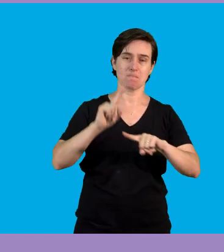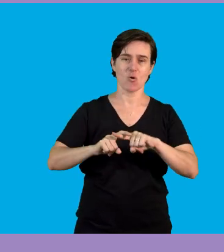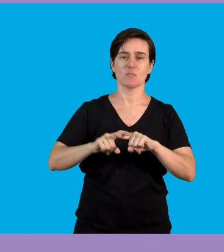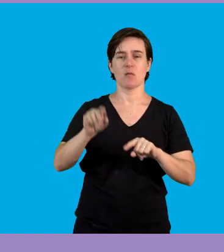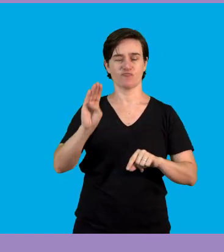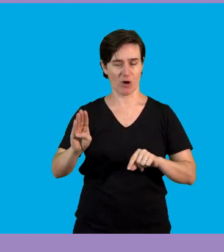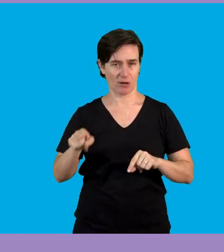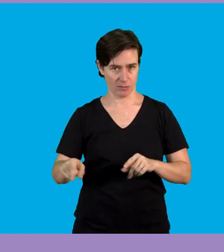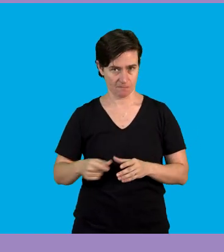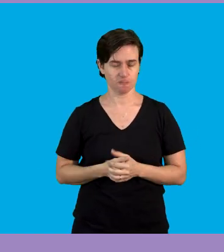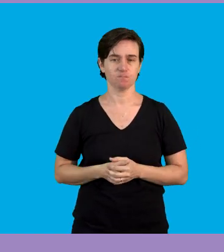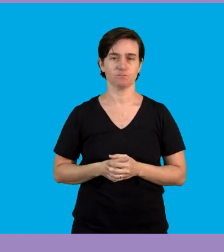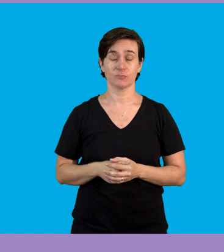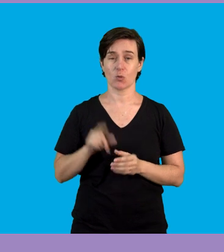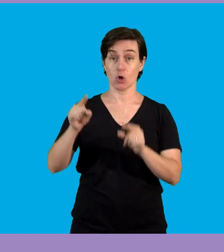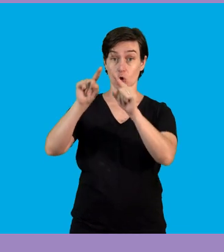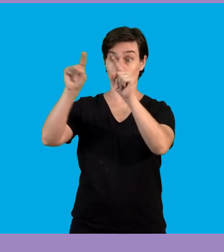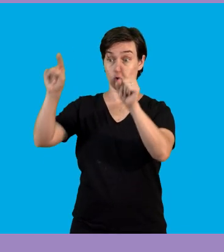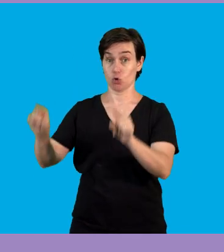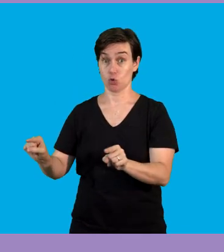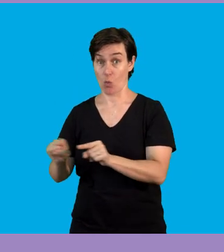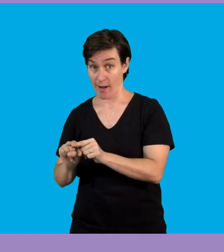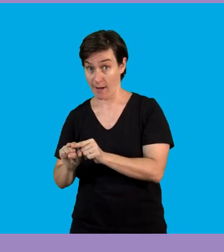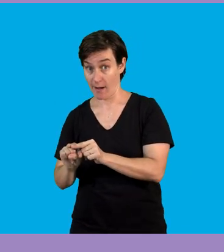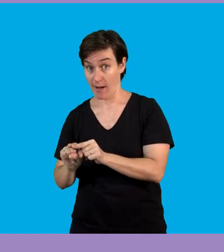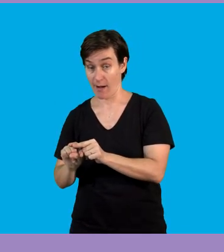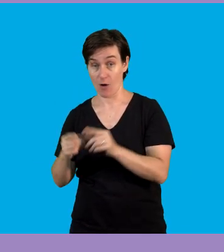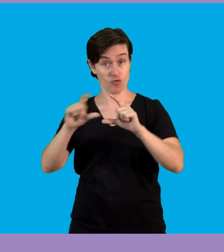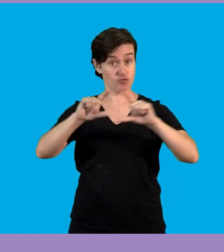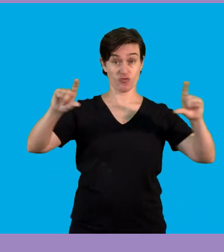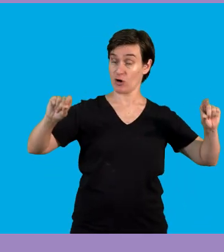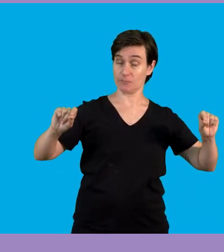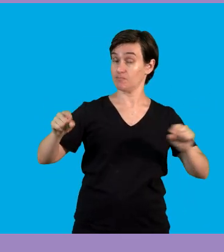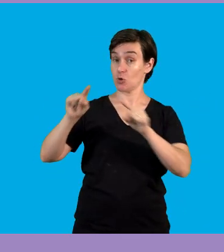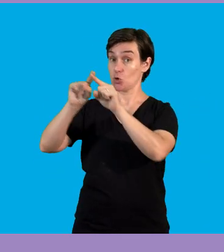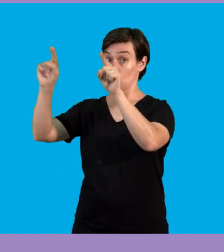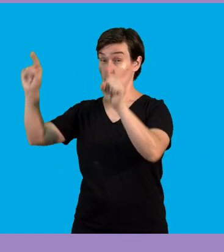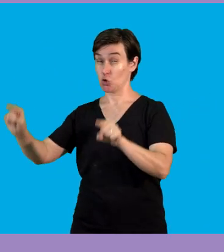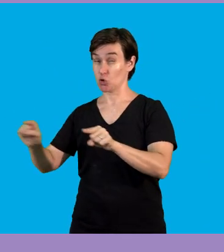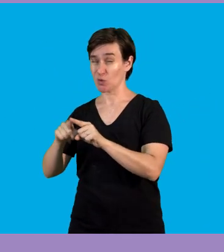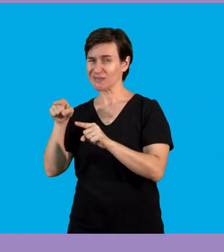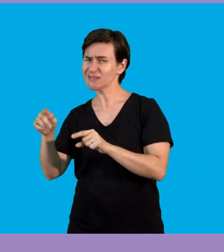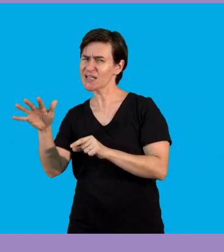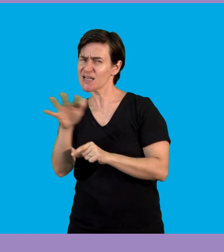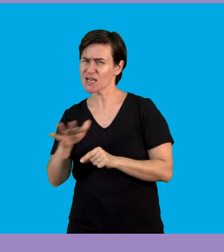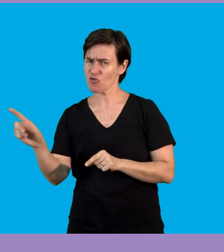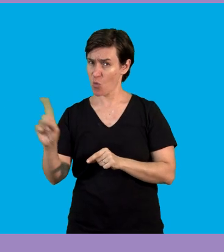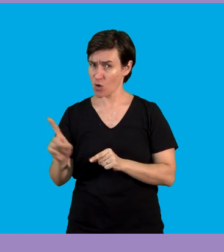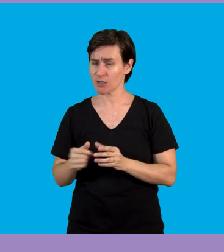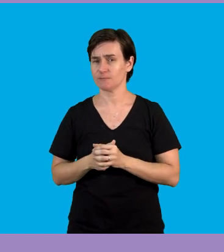breadth. And when we're looking over here at our square, so when we would calculate the area of a square,